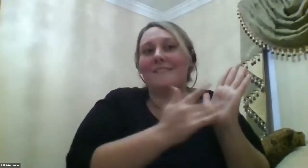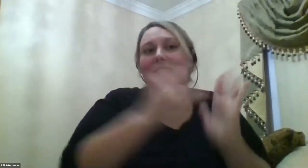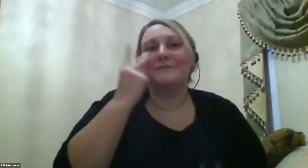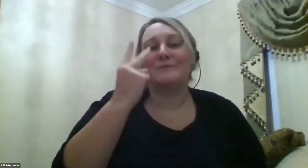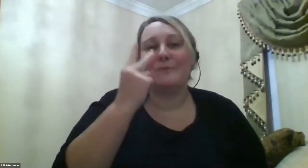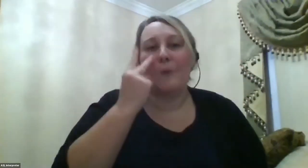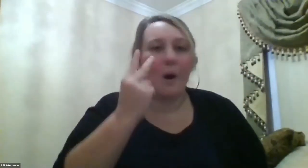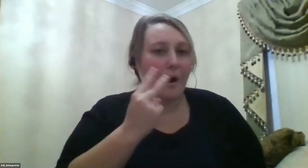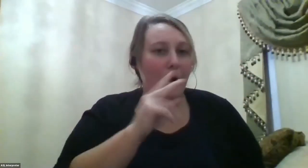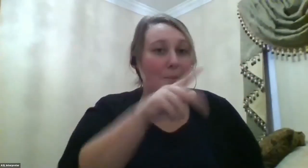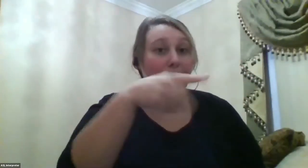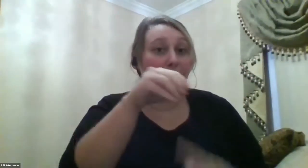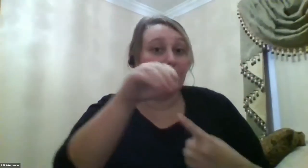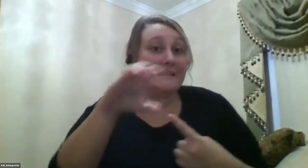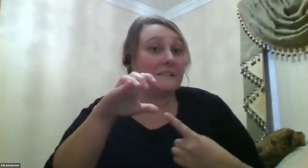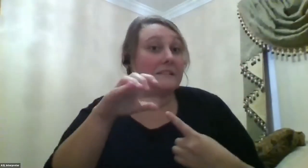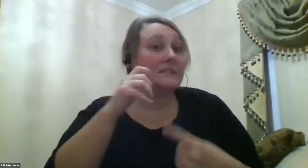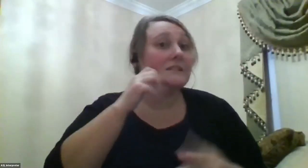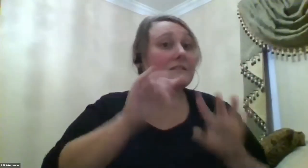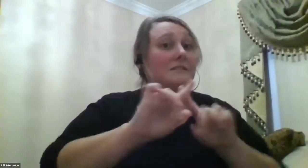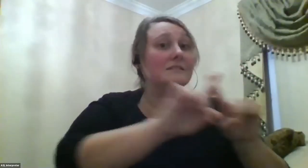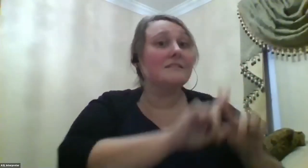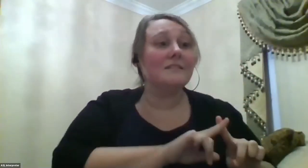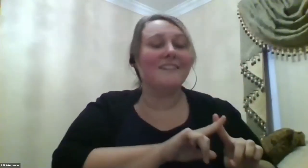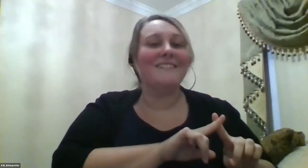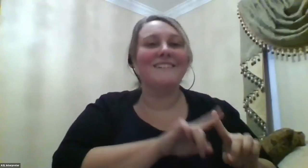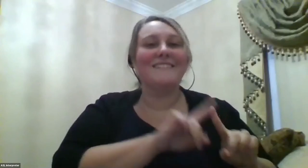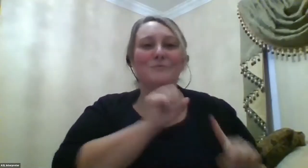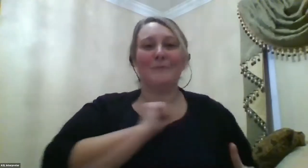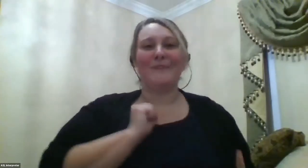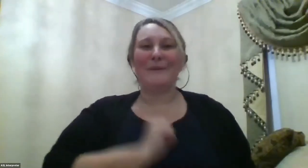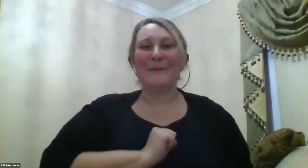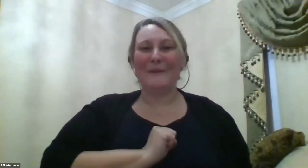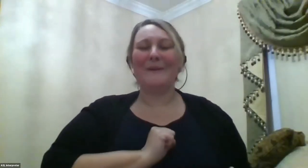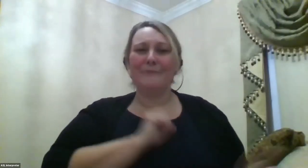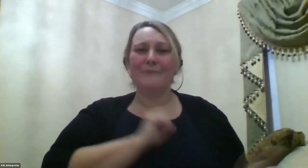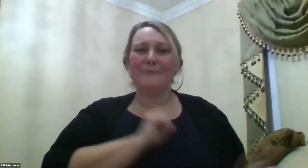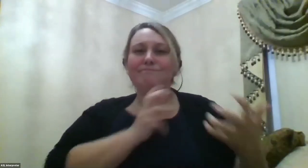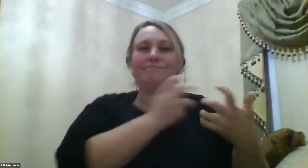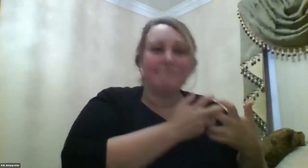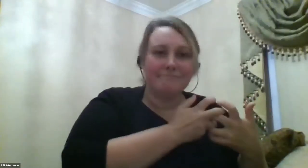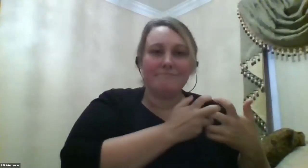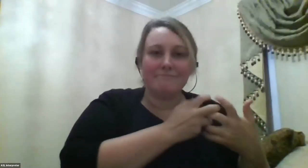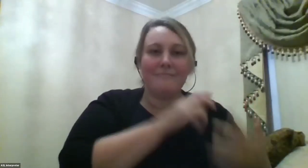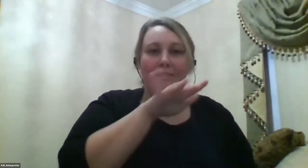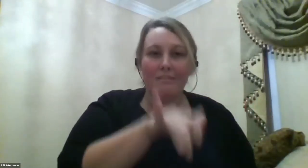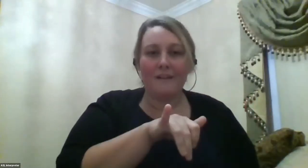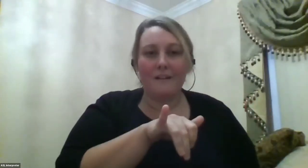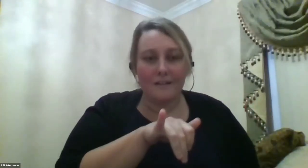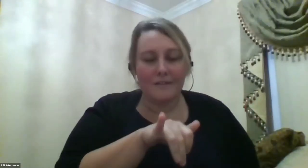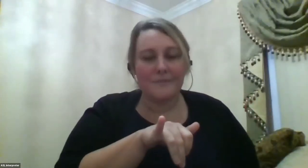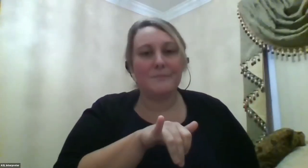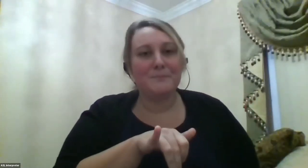um, I think that's, that's part of that as well. And I also feel like there's,